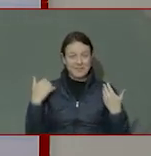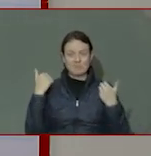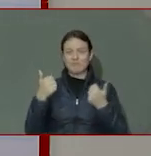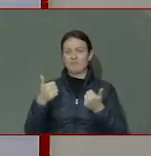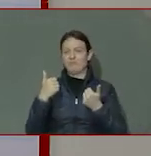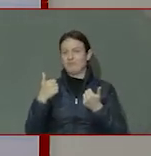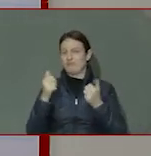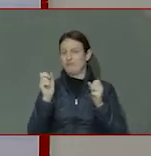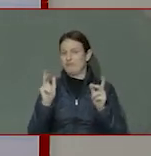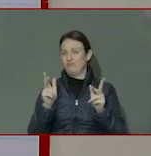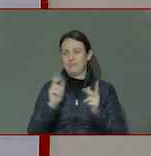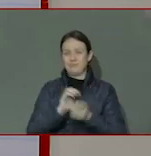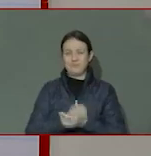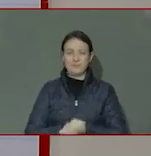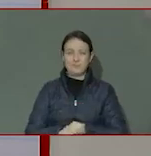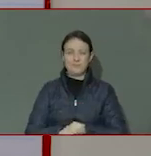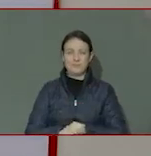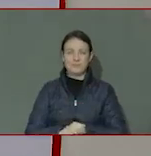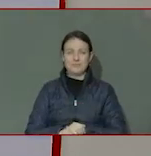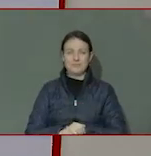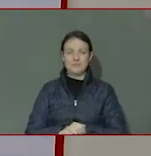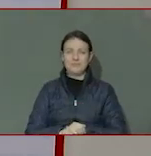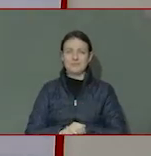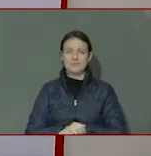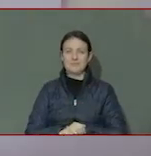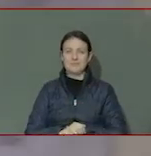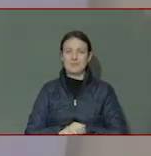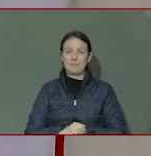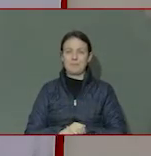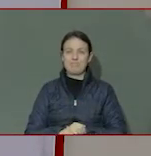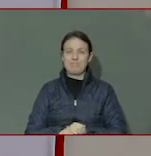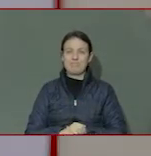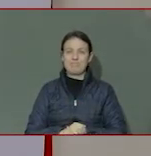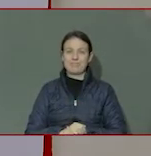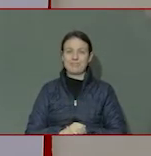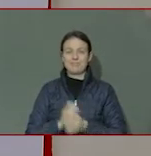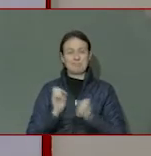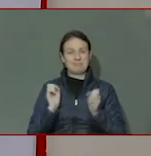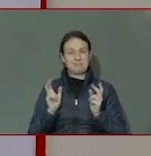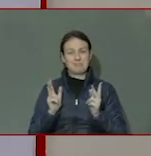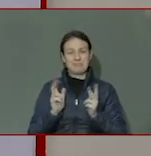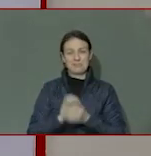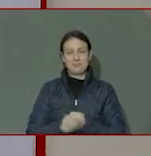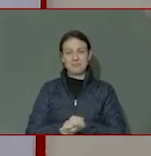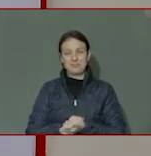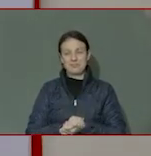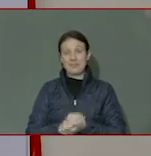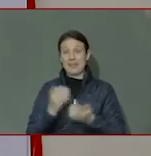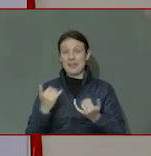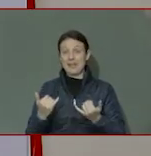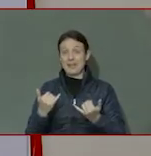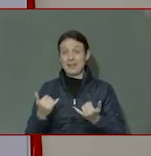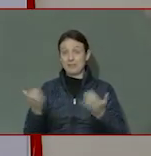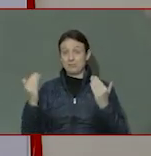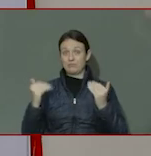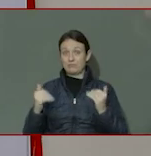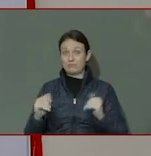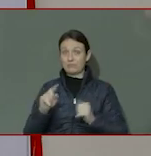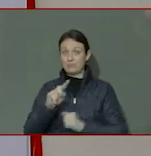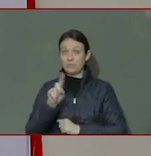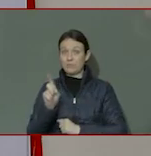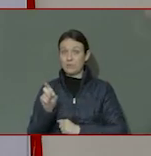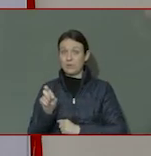Okay. There's my questions. Okay. Now they ask us